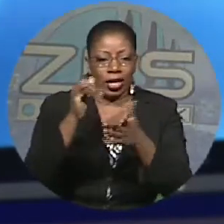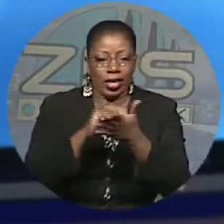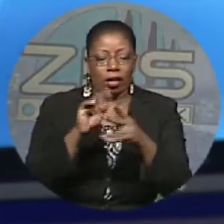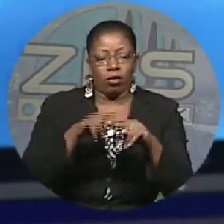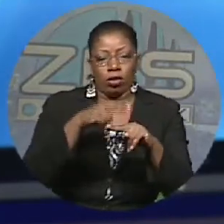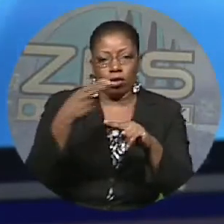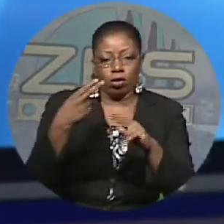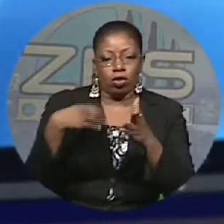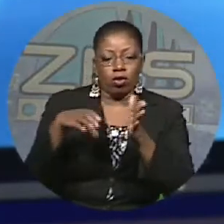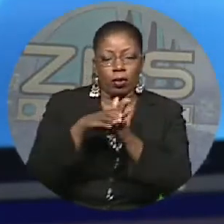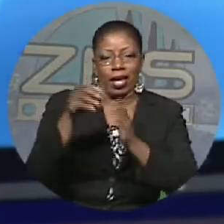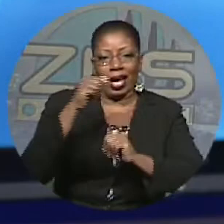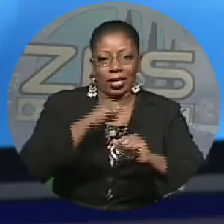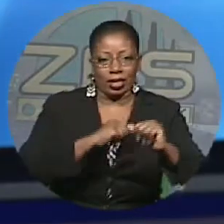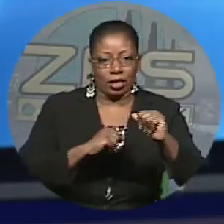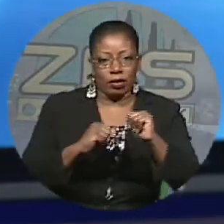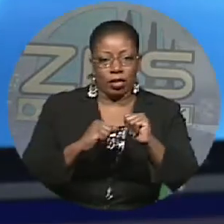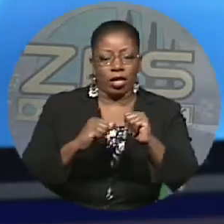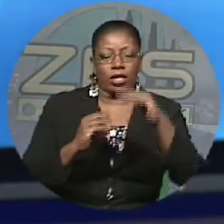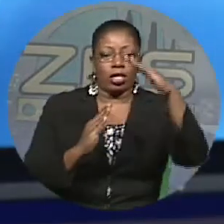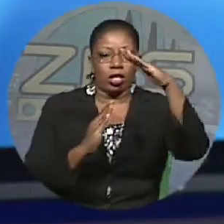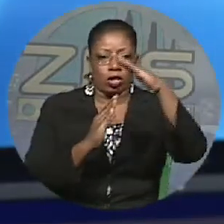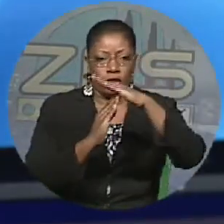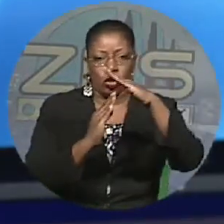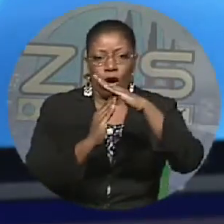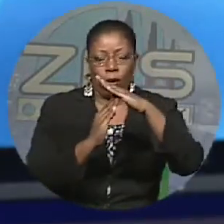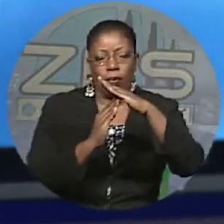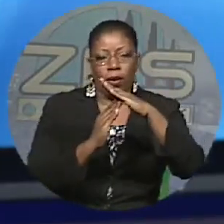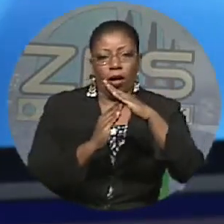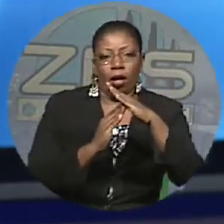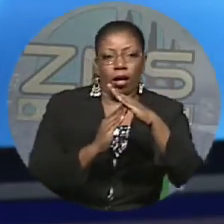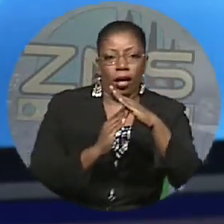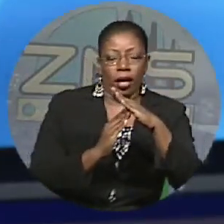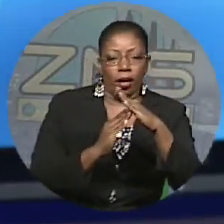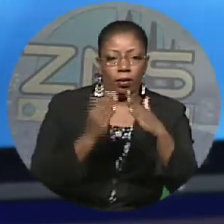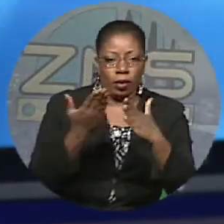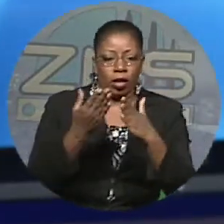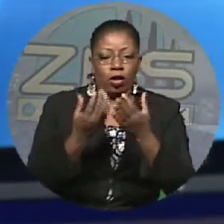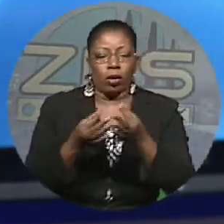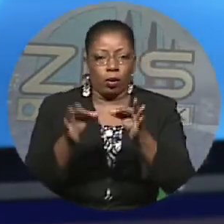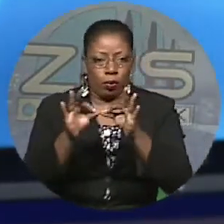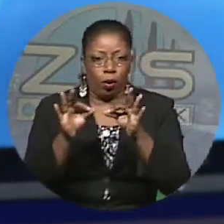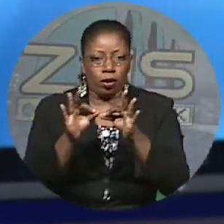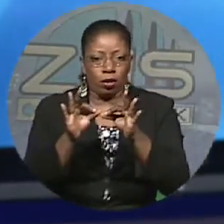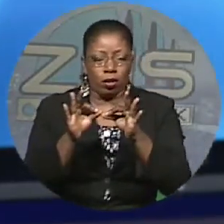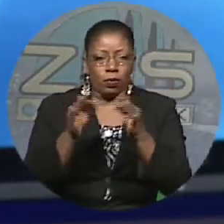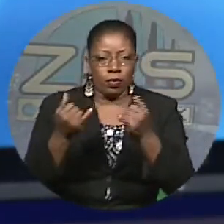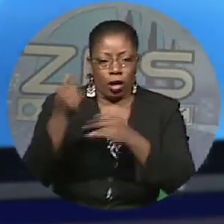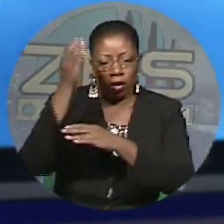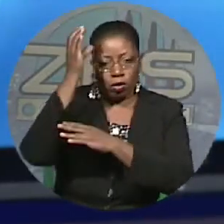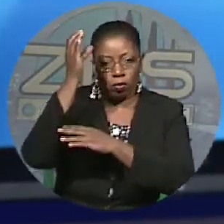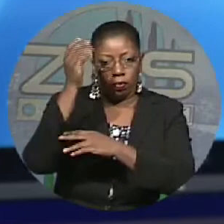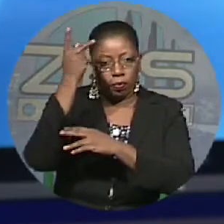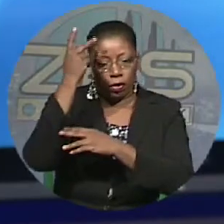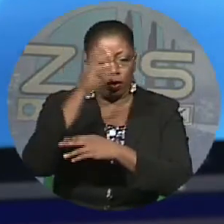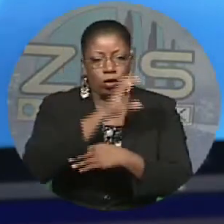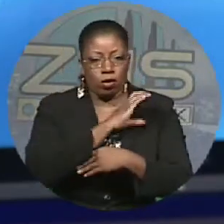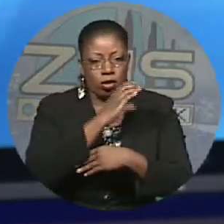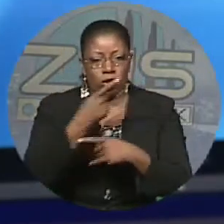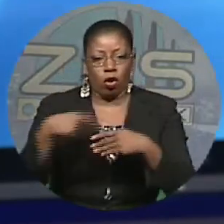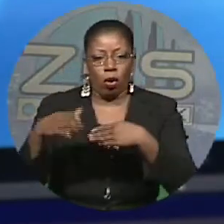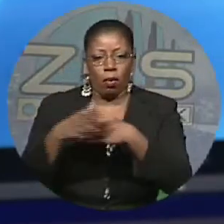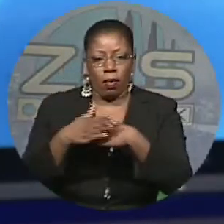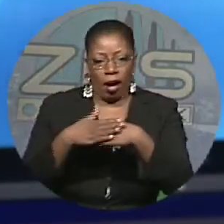reducing criminal activity should be a top priority of the government, and he criticized Prime Minister Perry Christie for his decision to go back